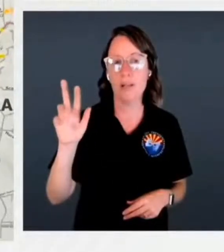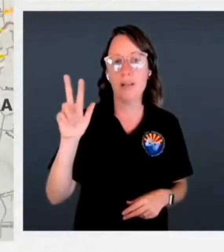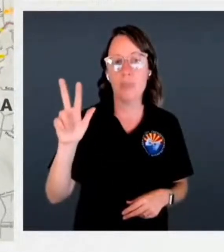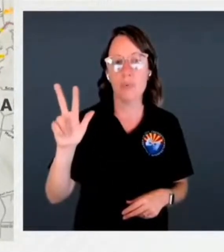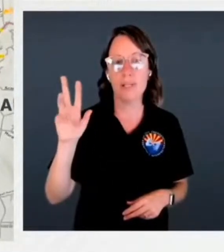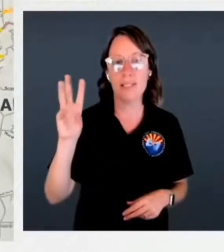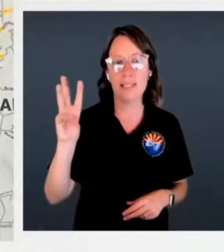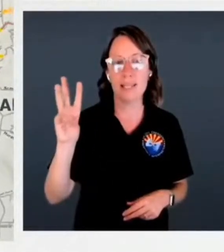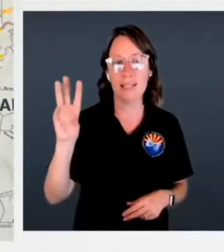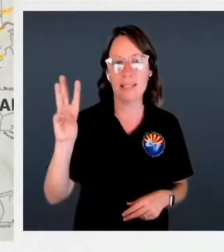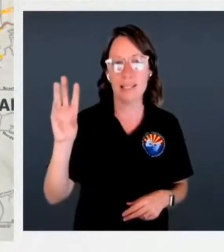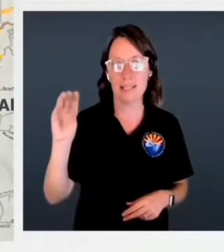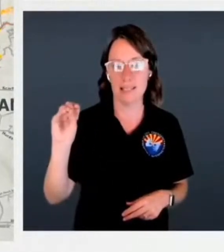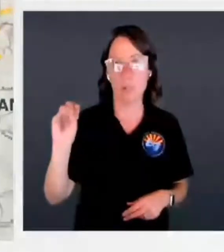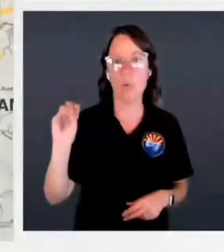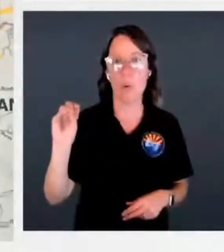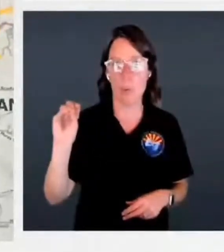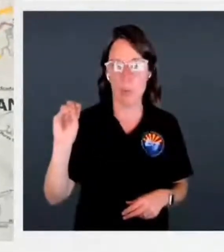530-643-3660.